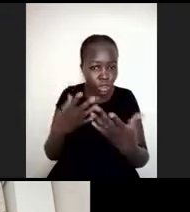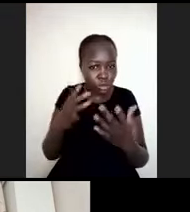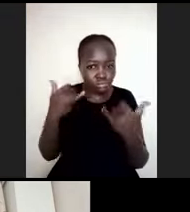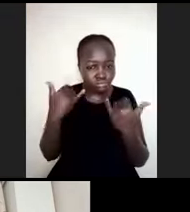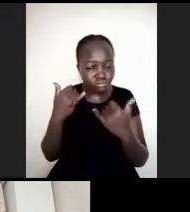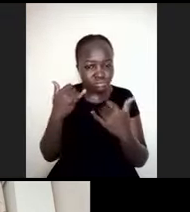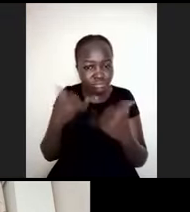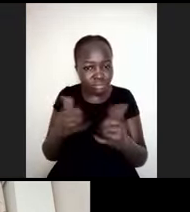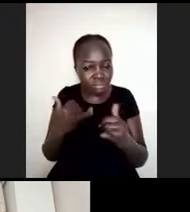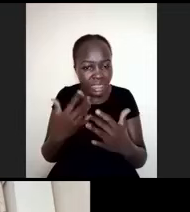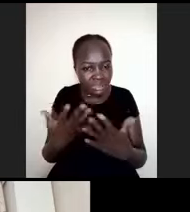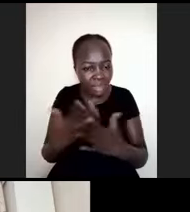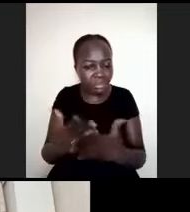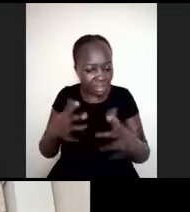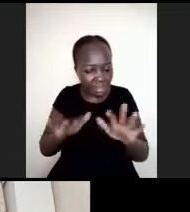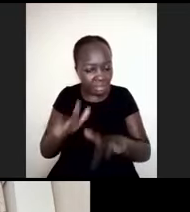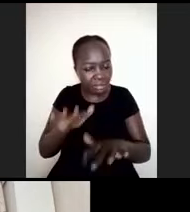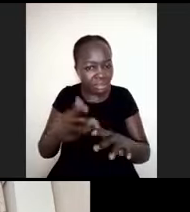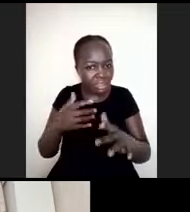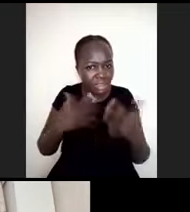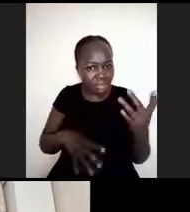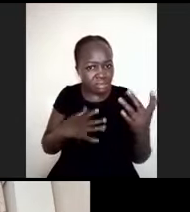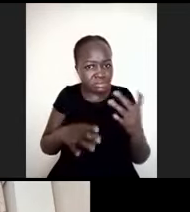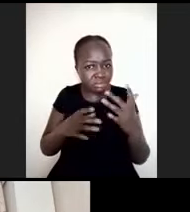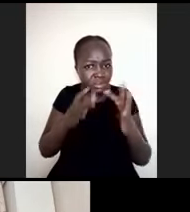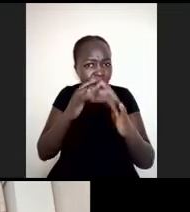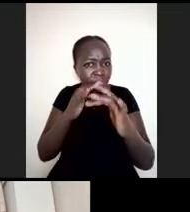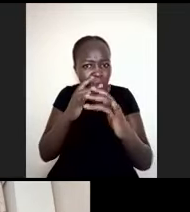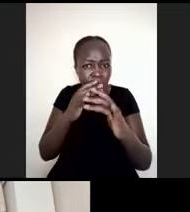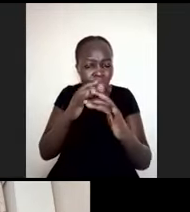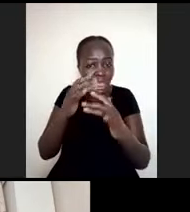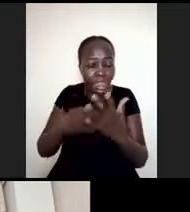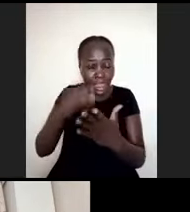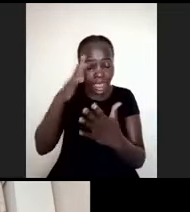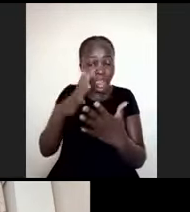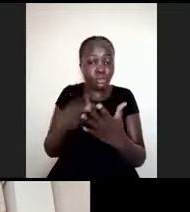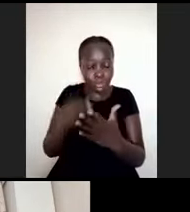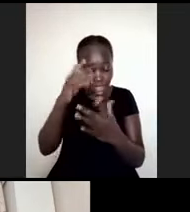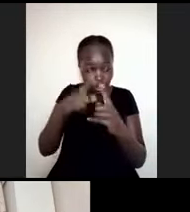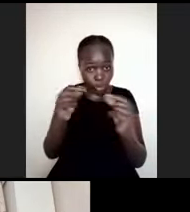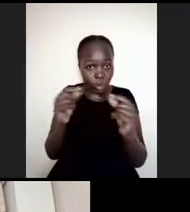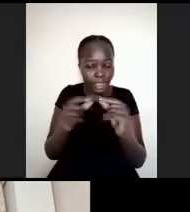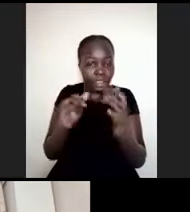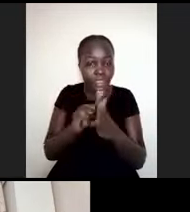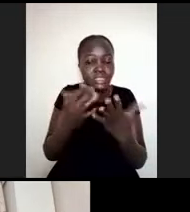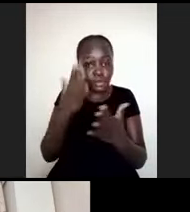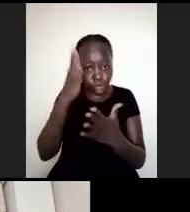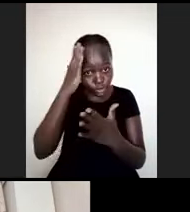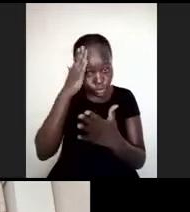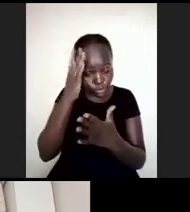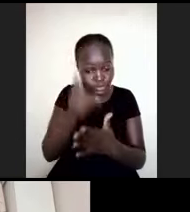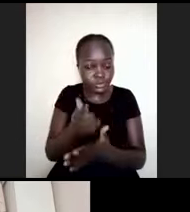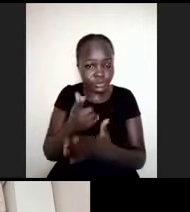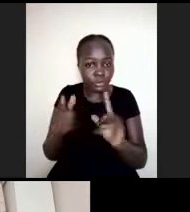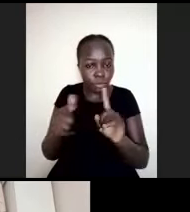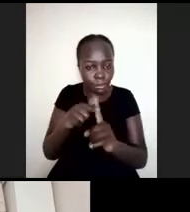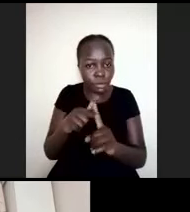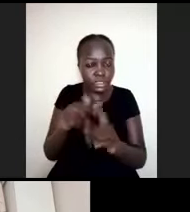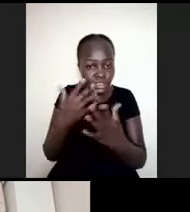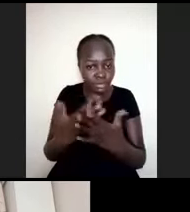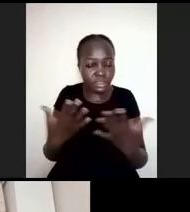let's learn, you know, how to study the word. You know, that's how you know positive things. You